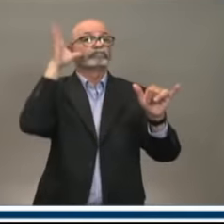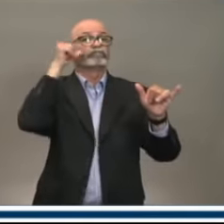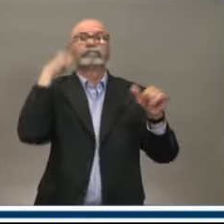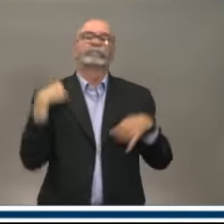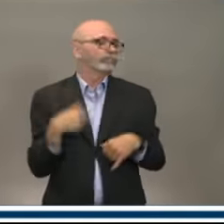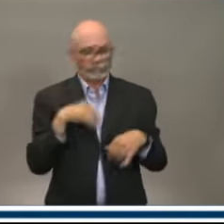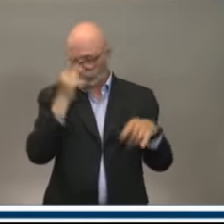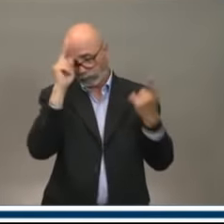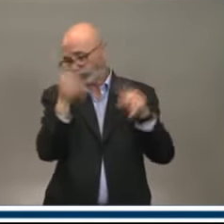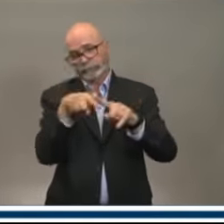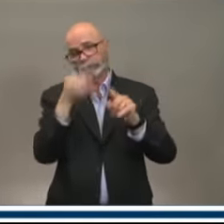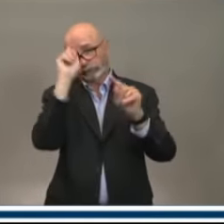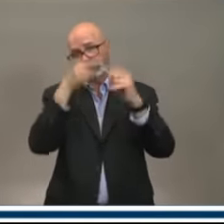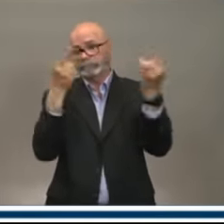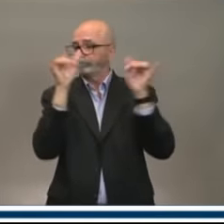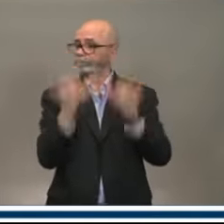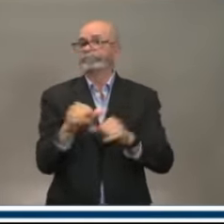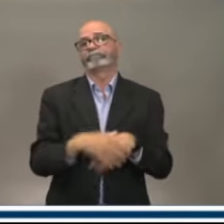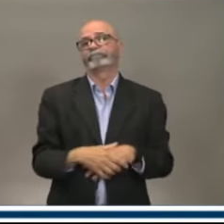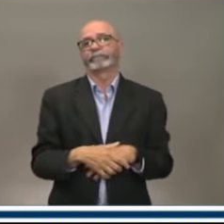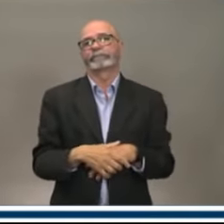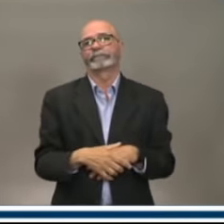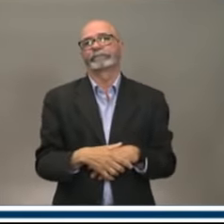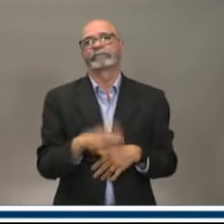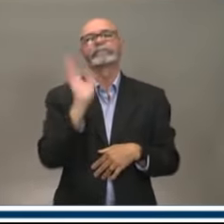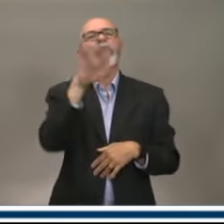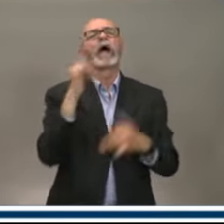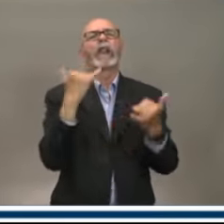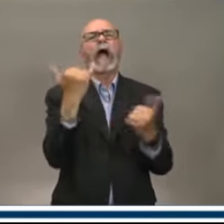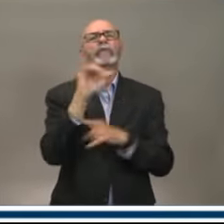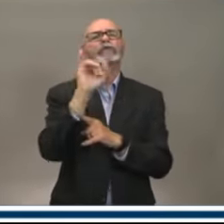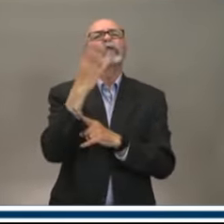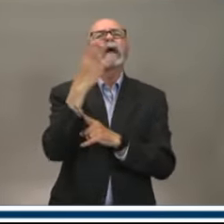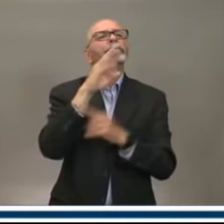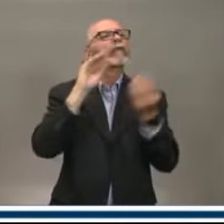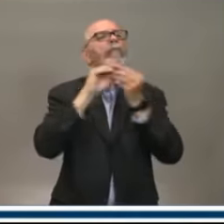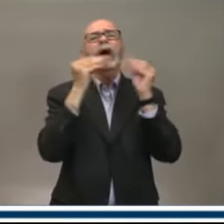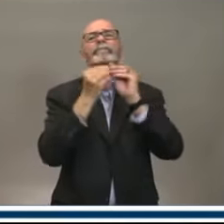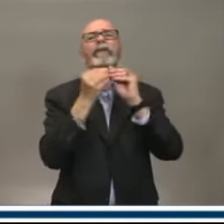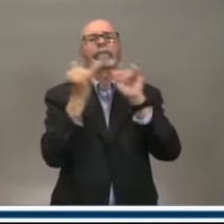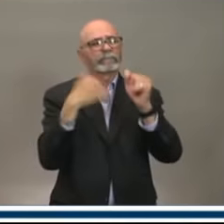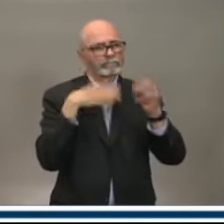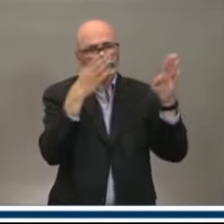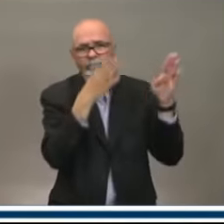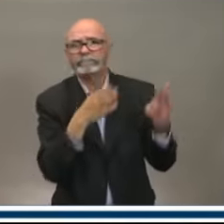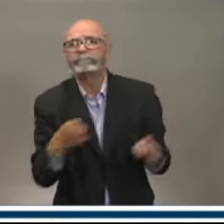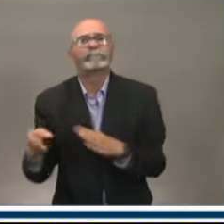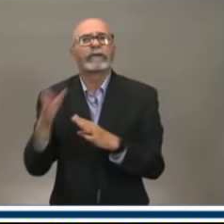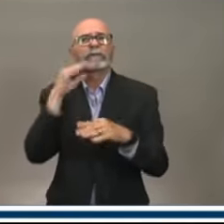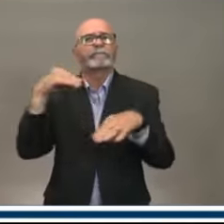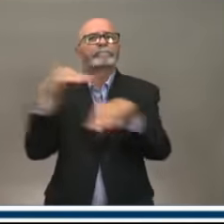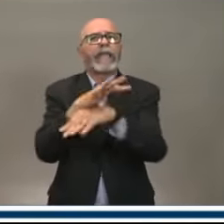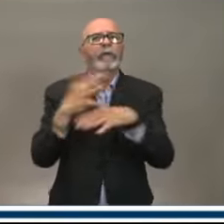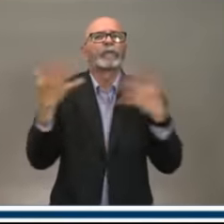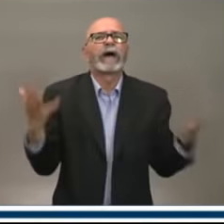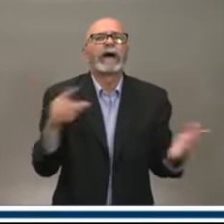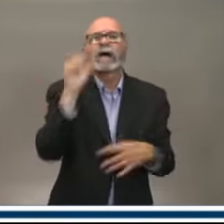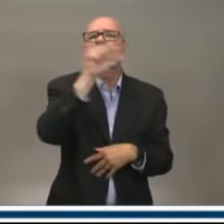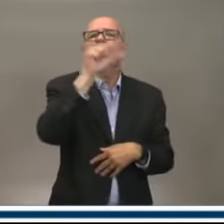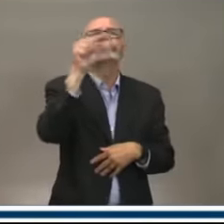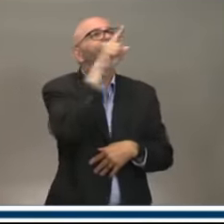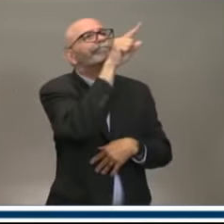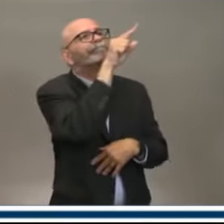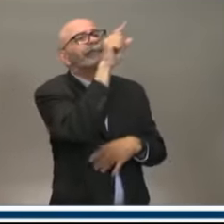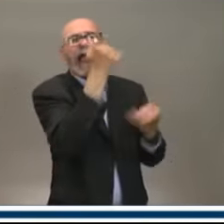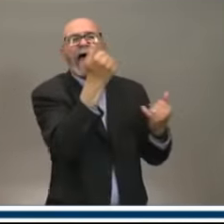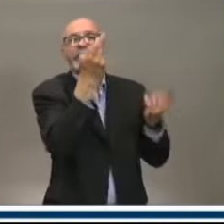to today's job numbers and what, if any, plans is your government looking at to try to accommodate what is obviously going